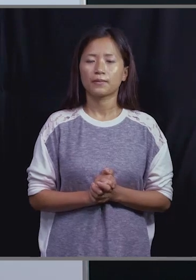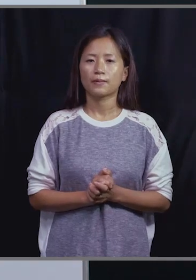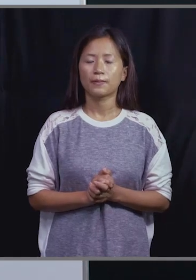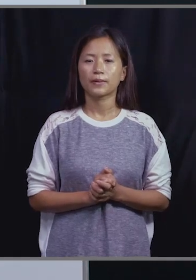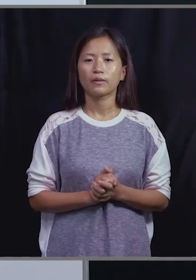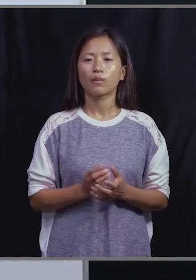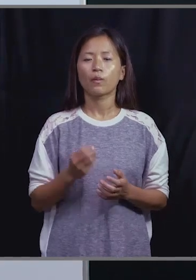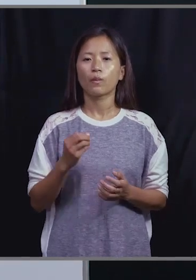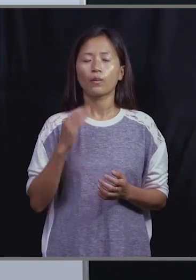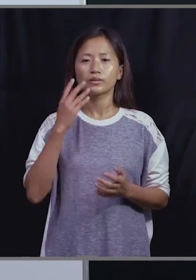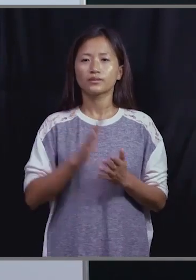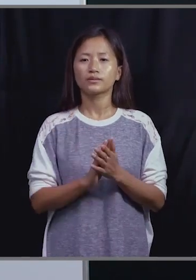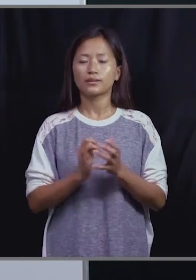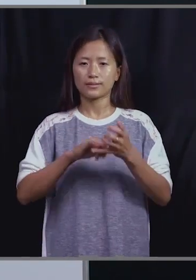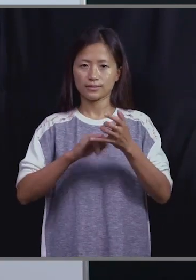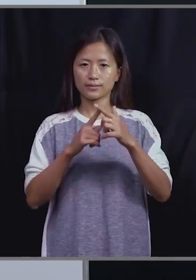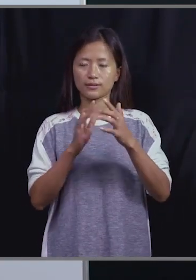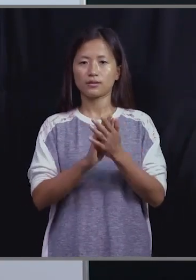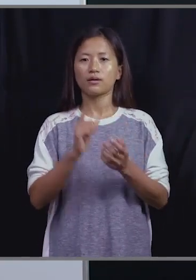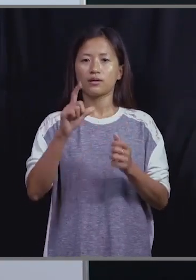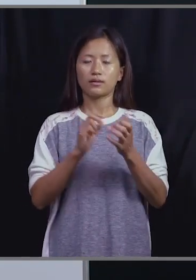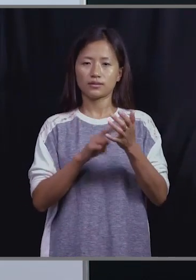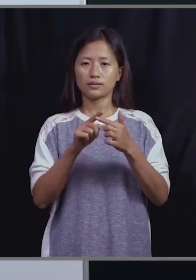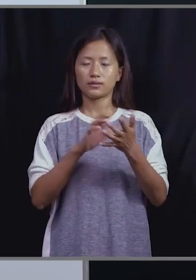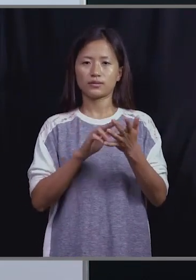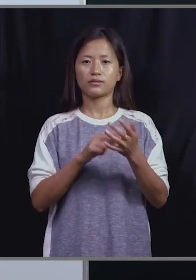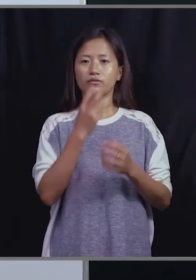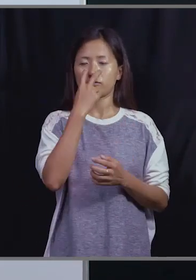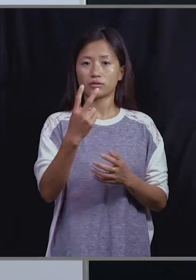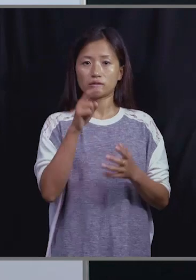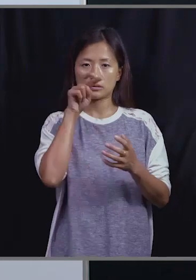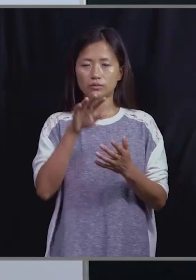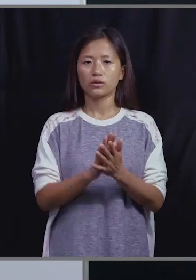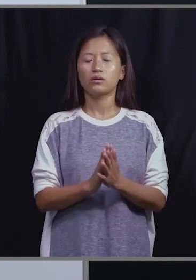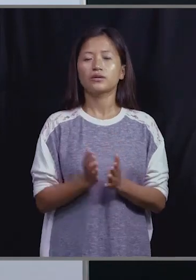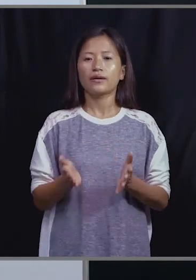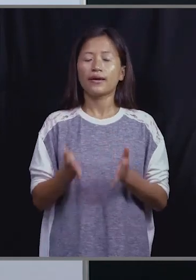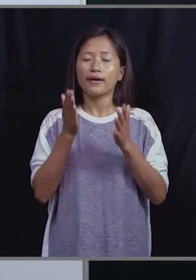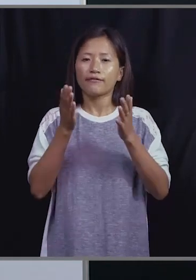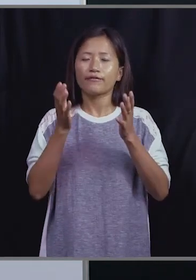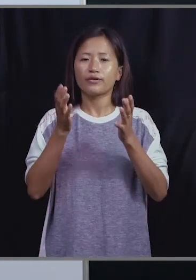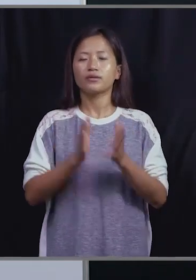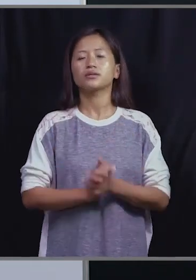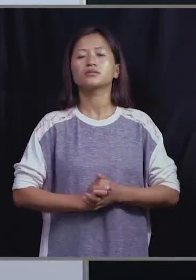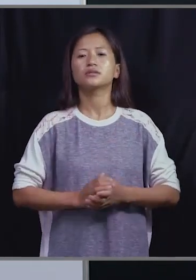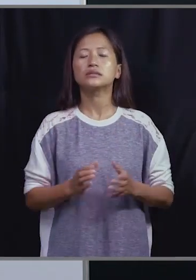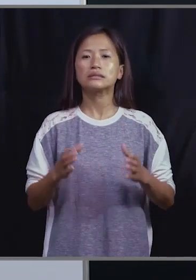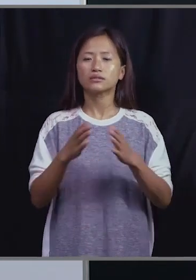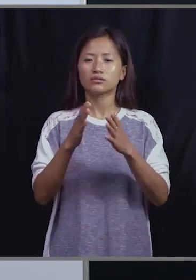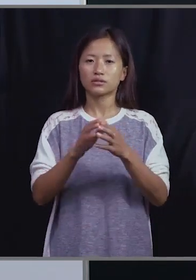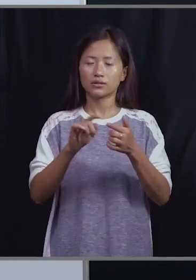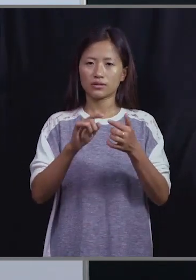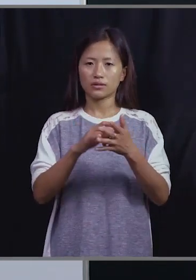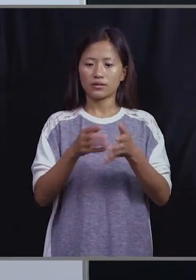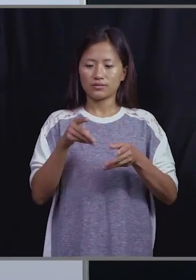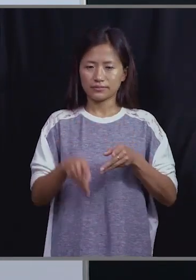when Stalin assumed the leadership, he focused more on heavy industries, all right? He focused more on heavy